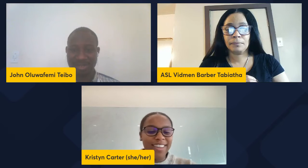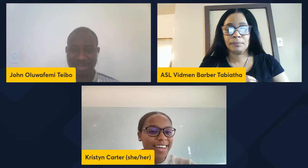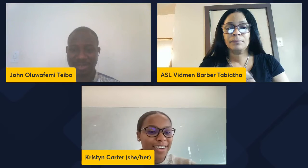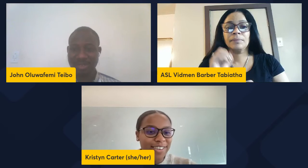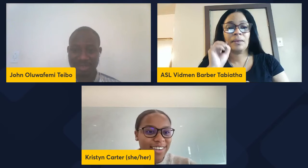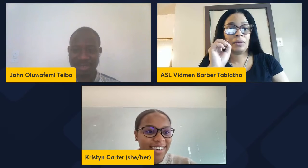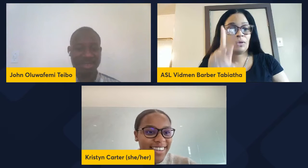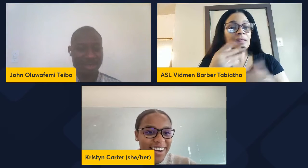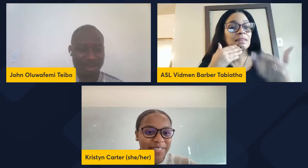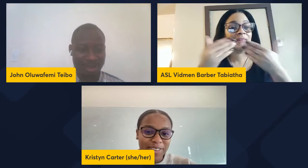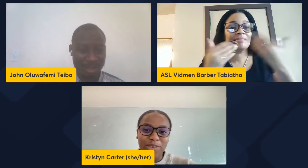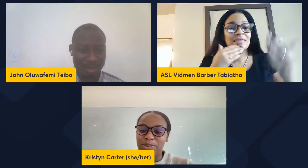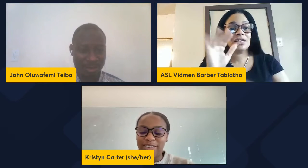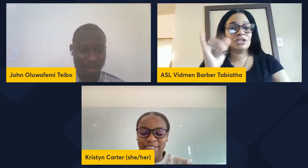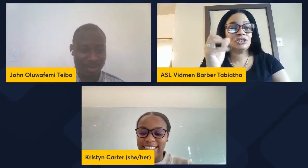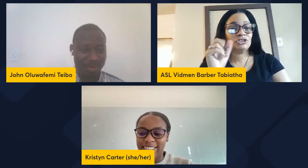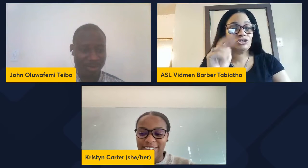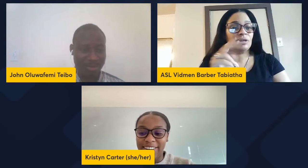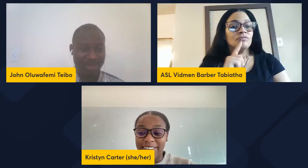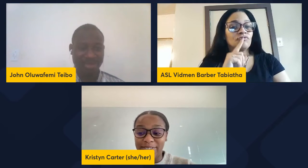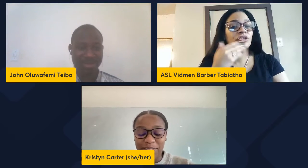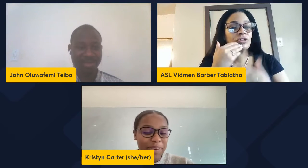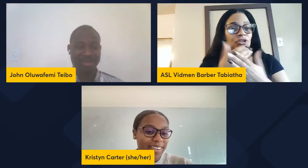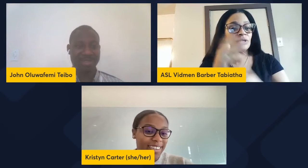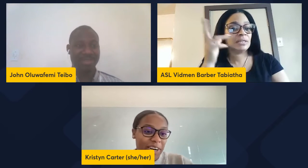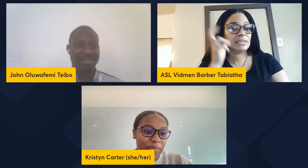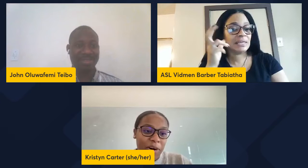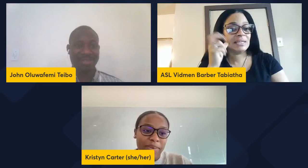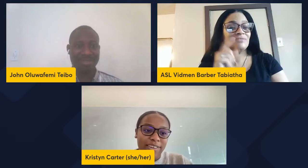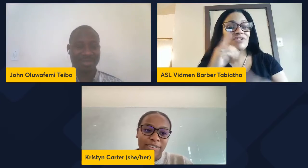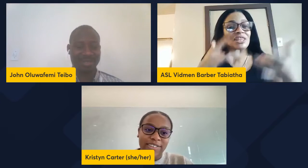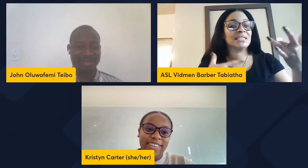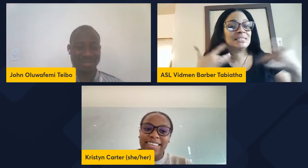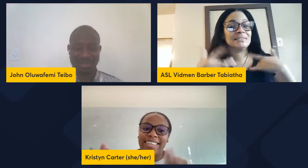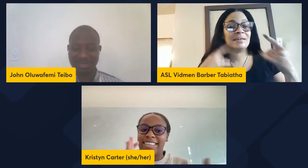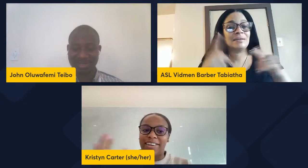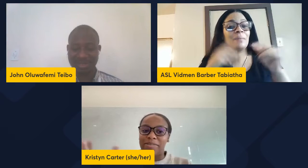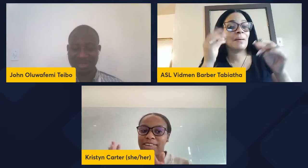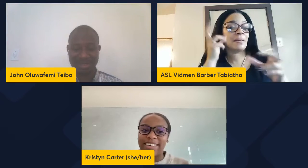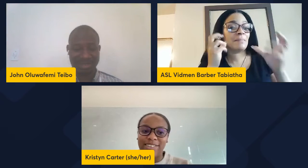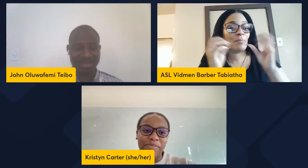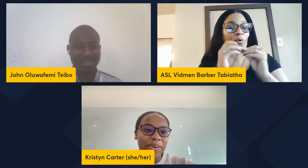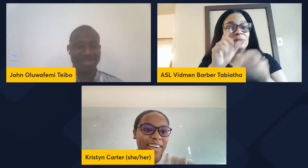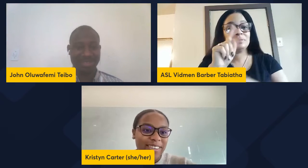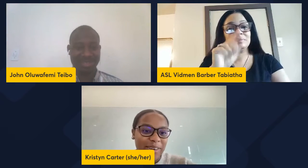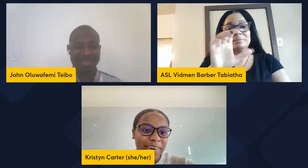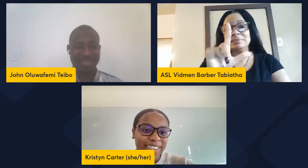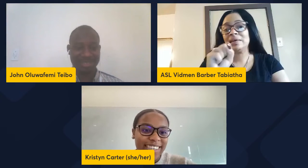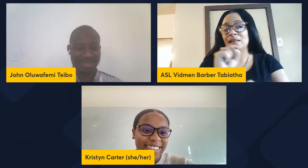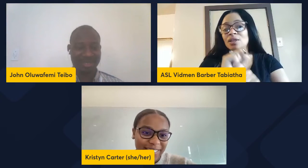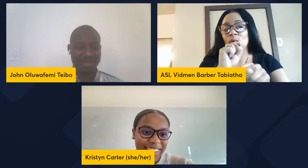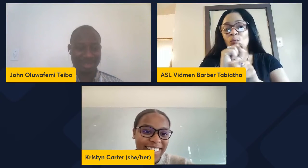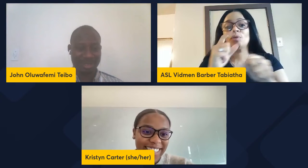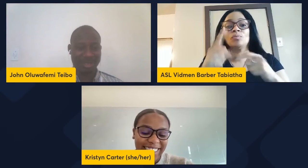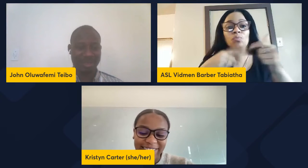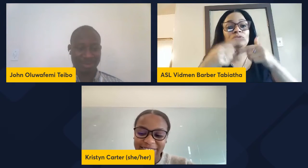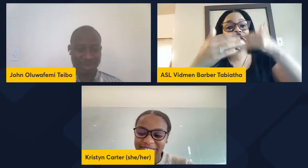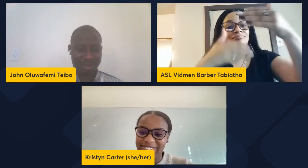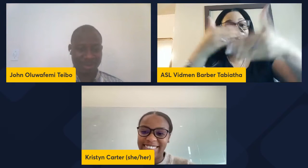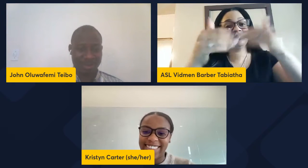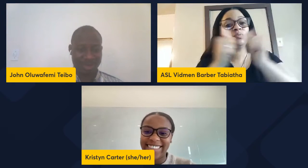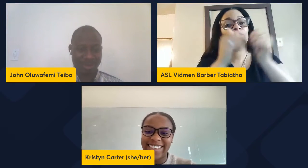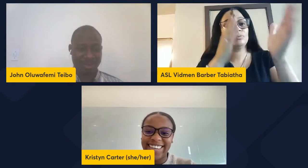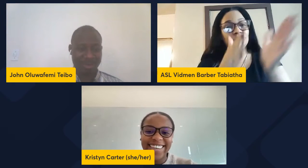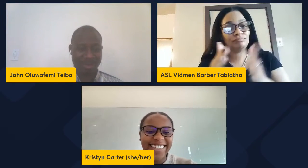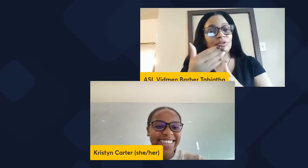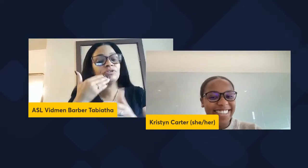Okay, thank you, John. This is really wonderful to hear you talk and I'm super excited to hear more about your T cell work as you progress in your project. So, good luck to you.